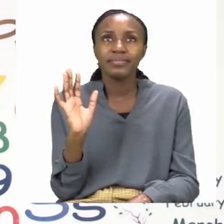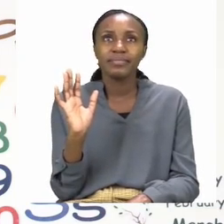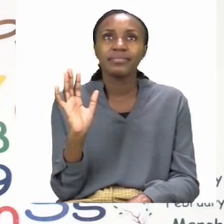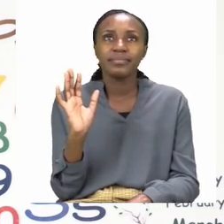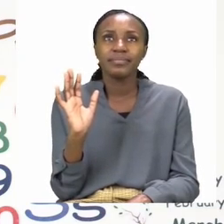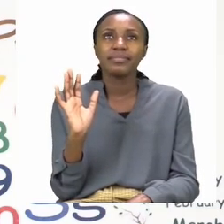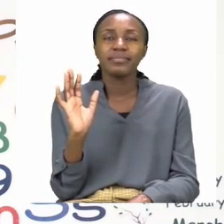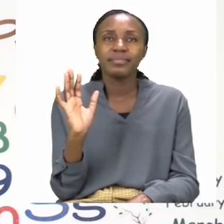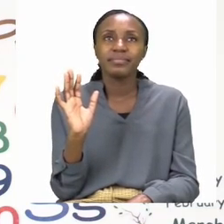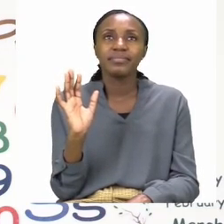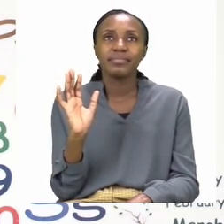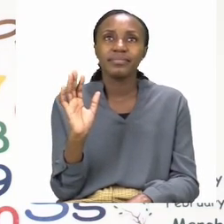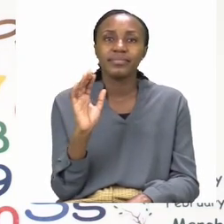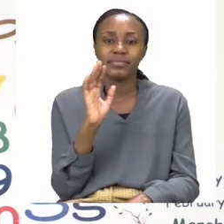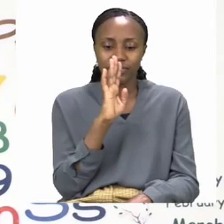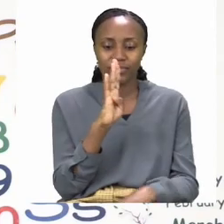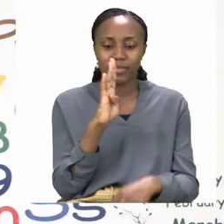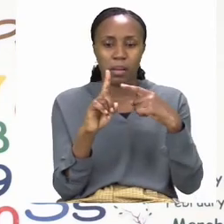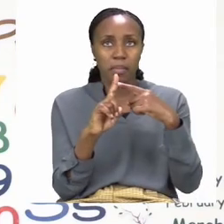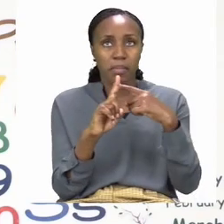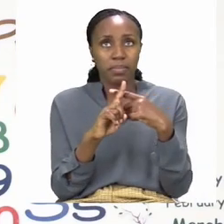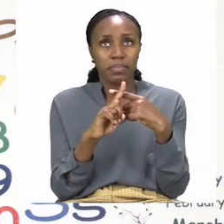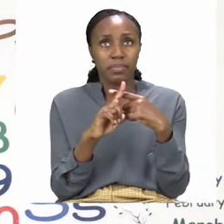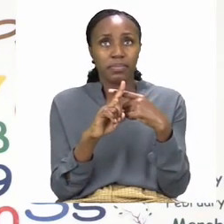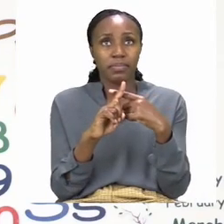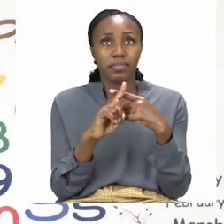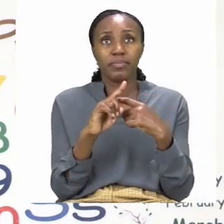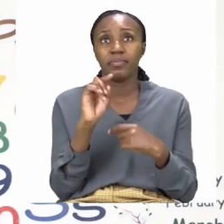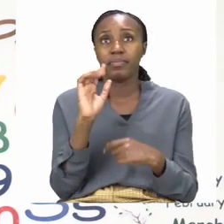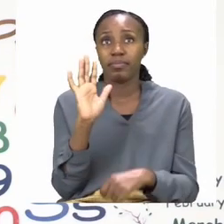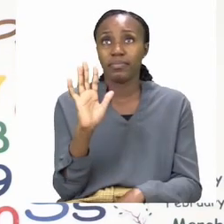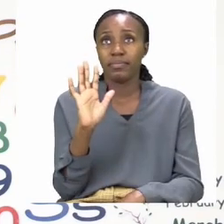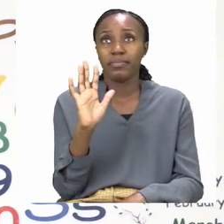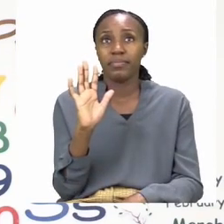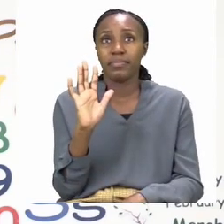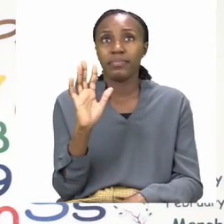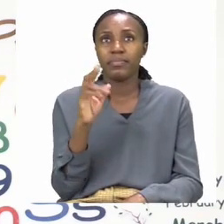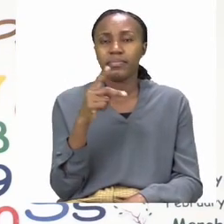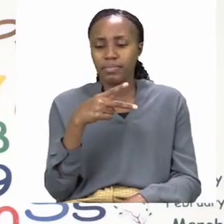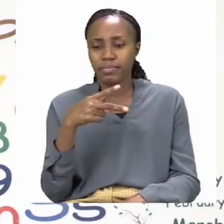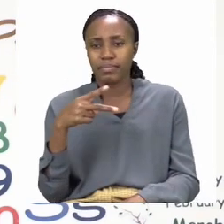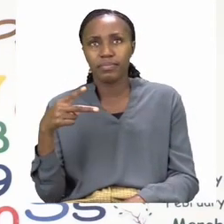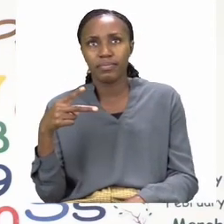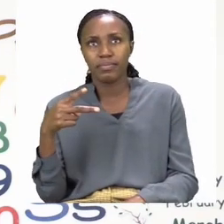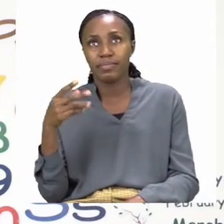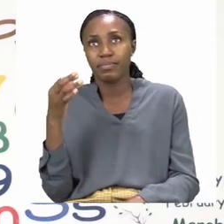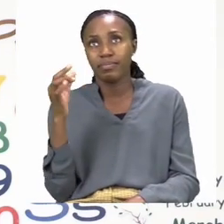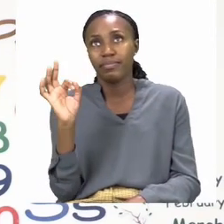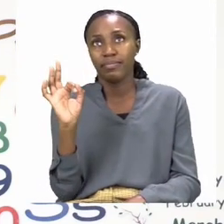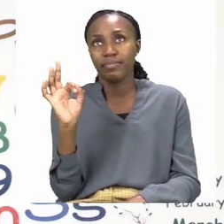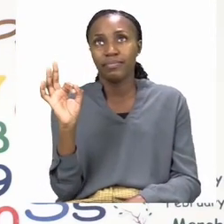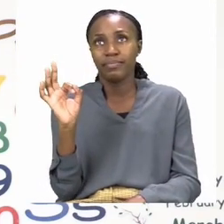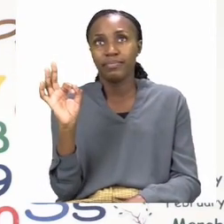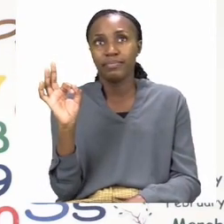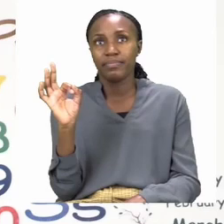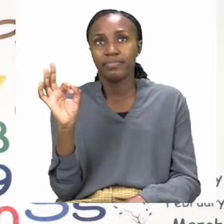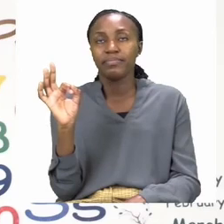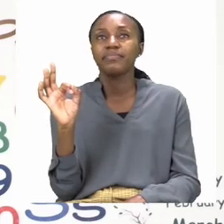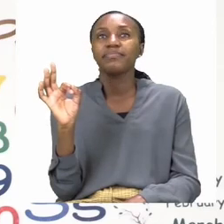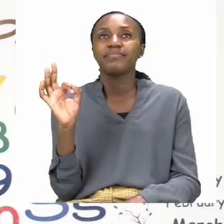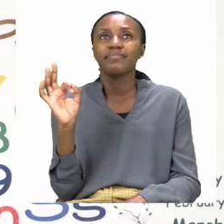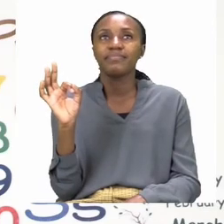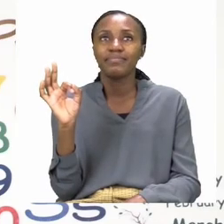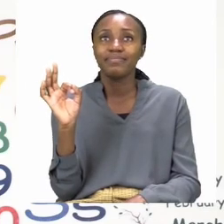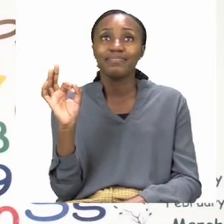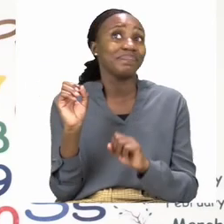we say 4 plus 5 is equal to 9.